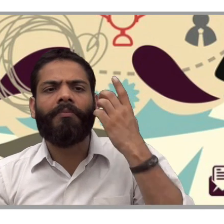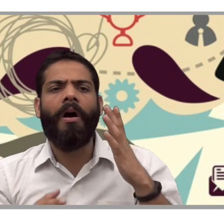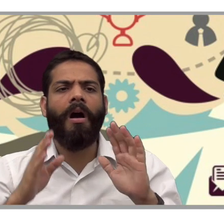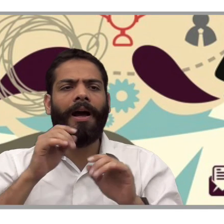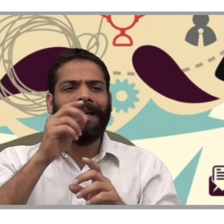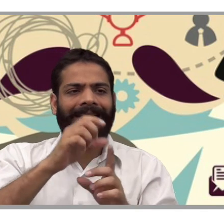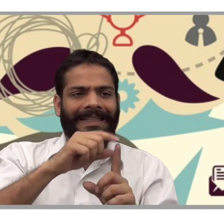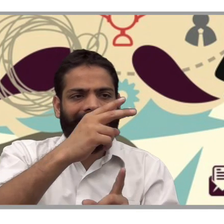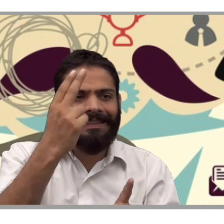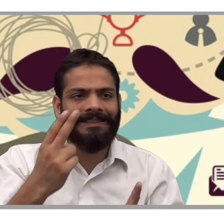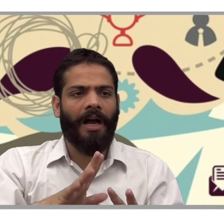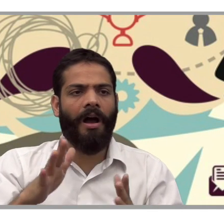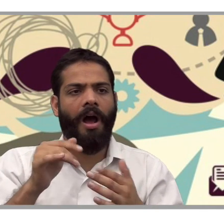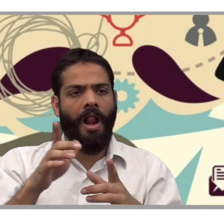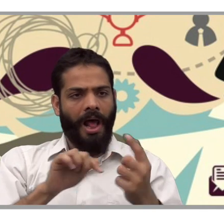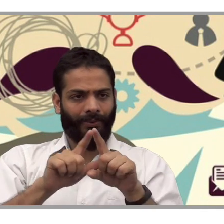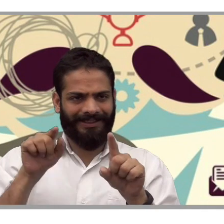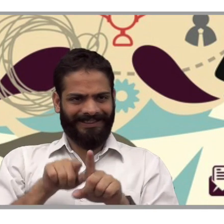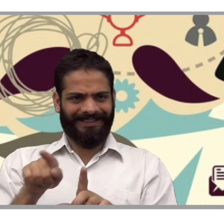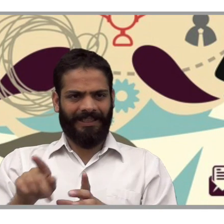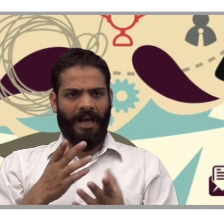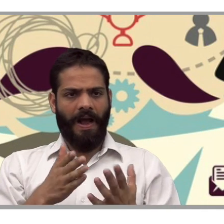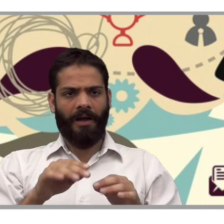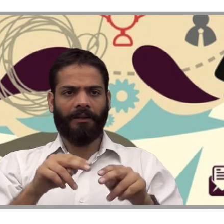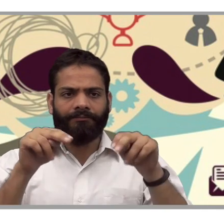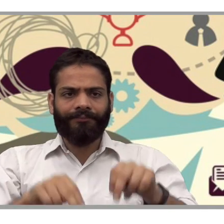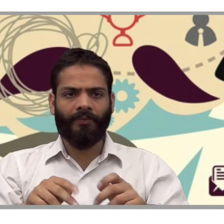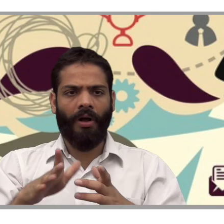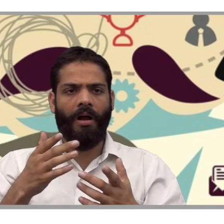as observed by Chomsky in 2000.